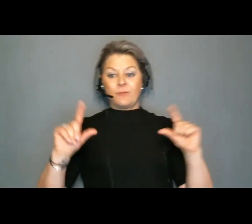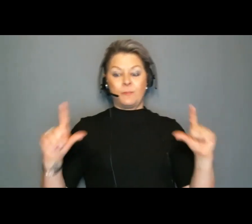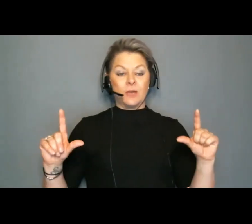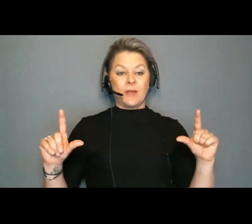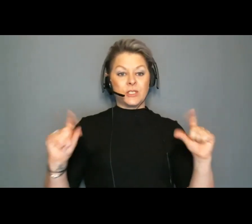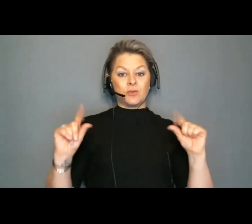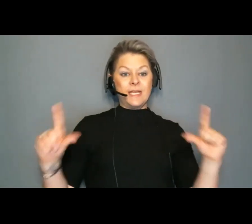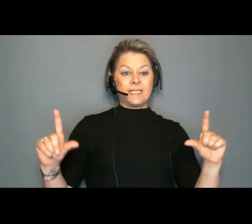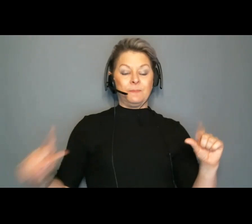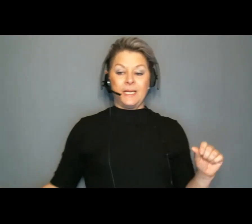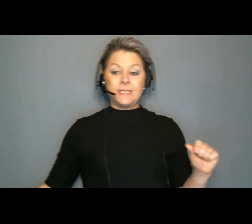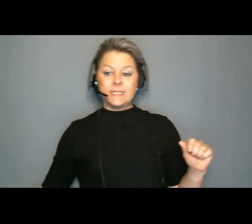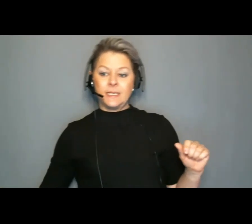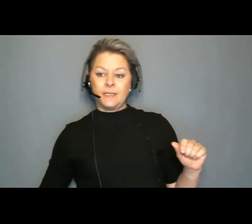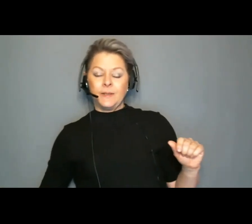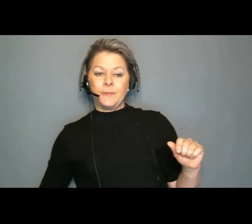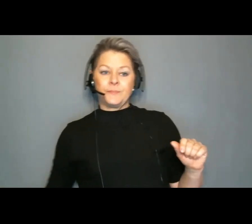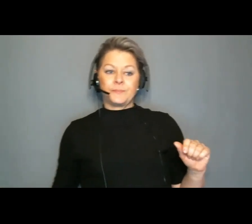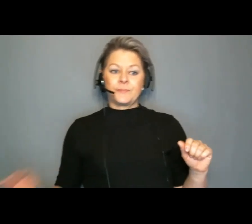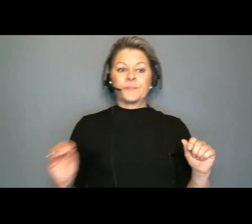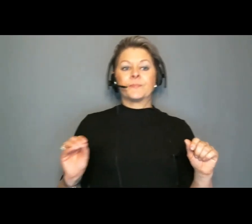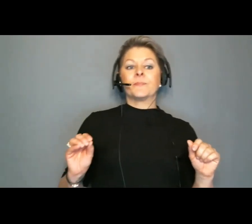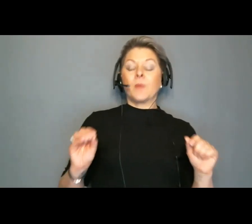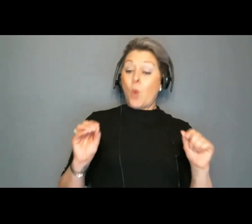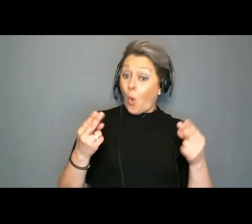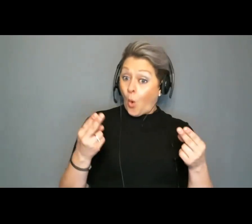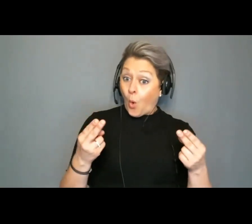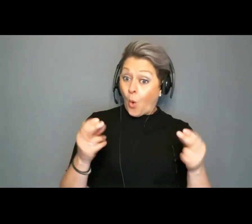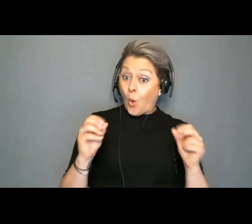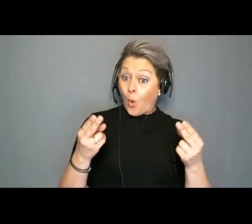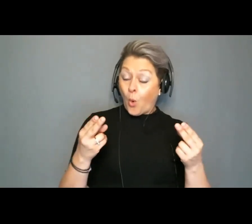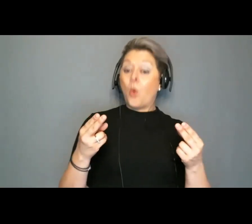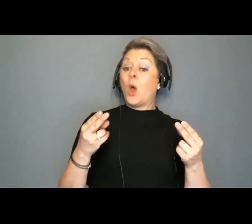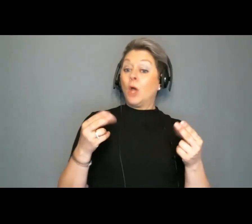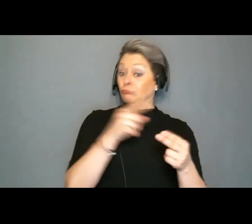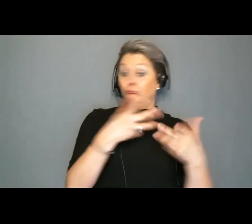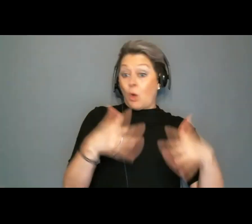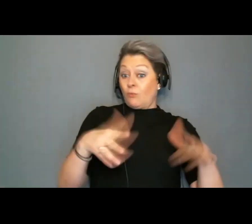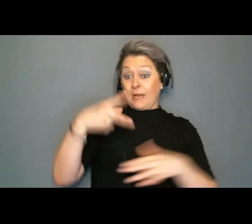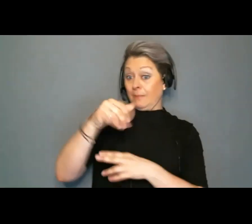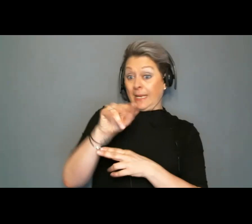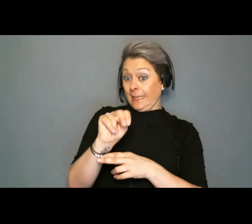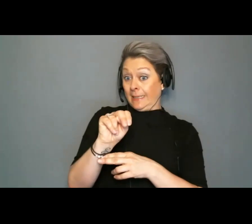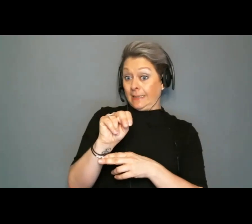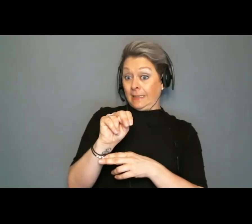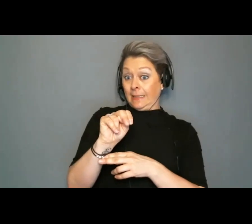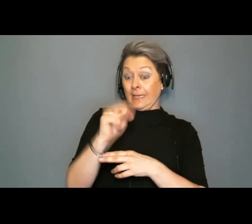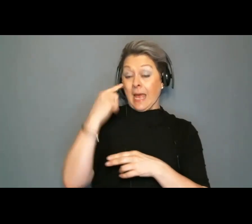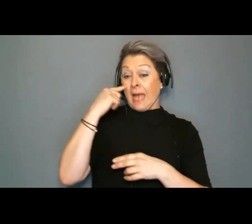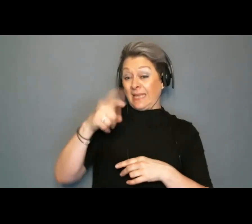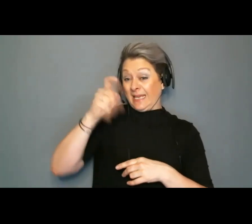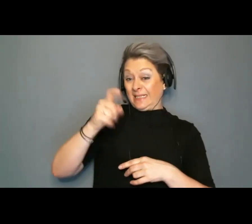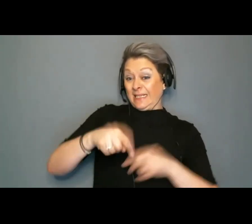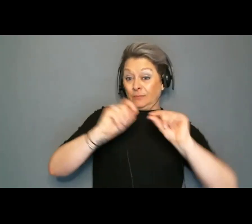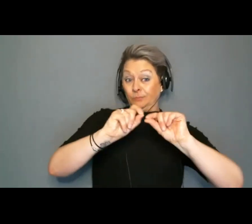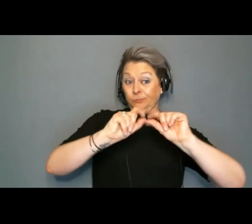like to have her bigger Oh. on the screen as in pinned. Well, you are pinned. I think they need to make their screen